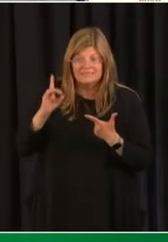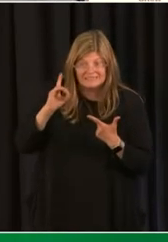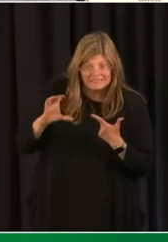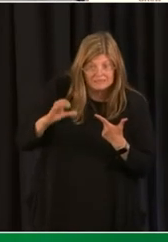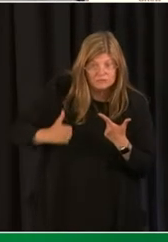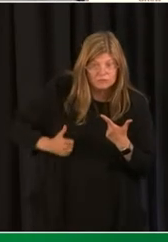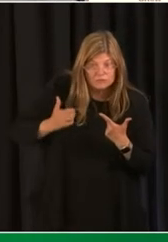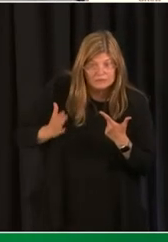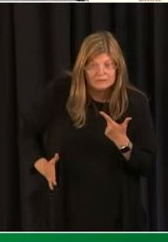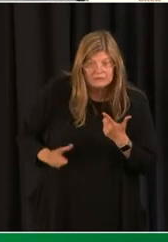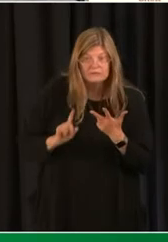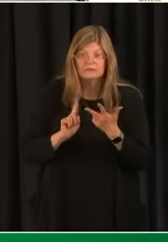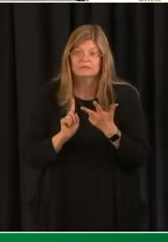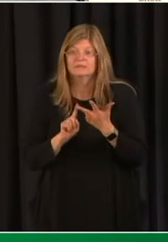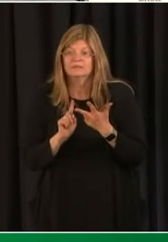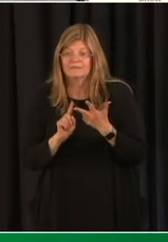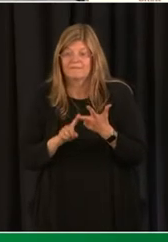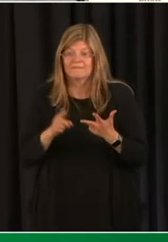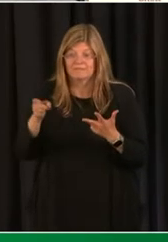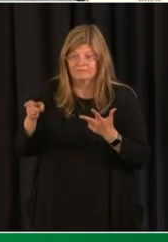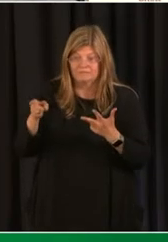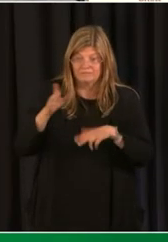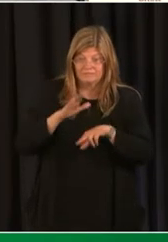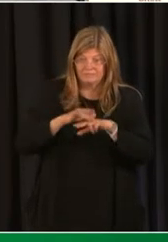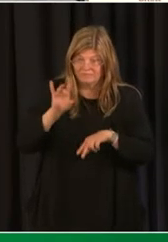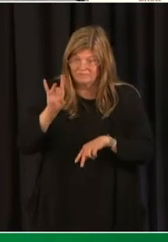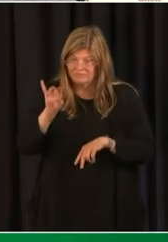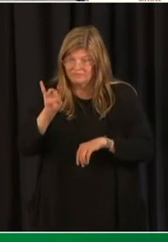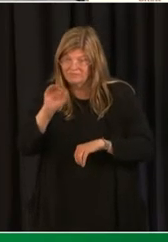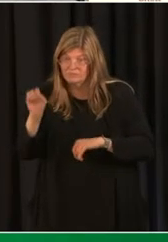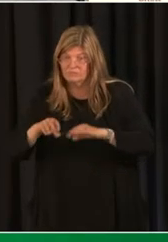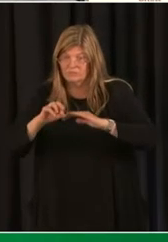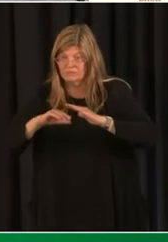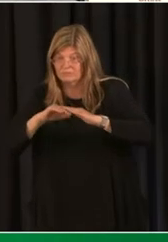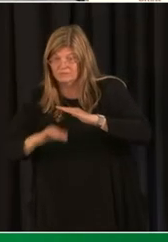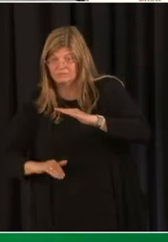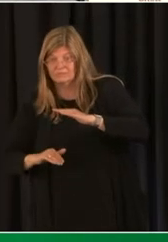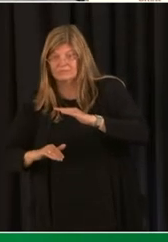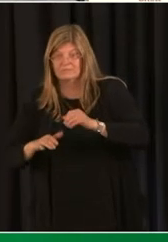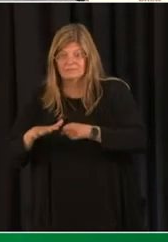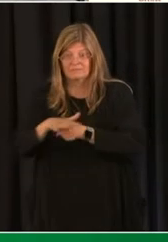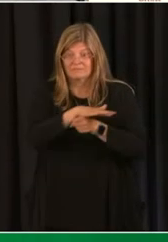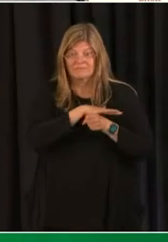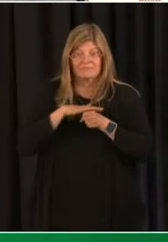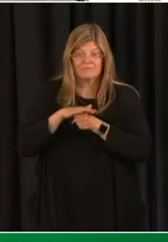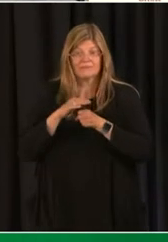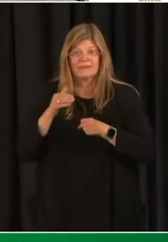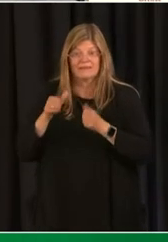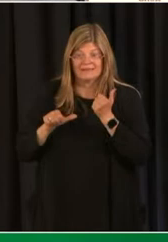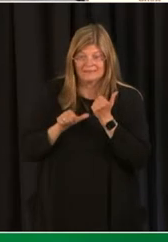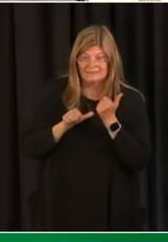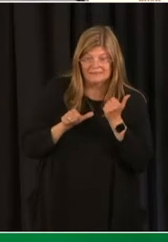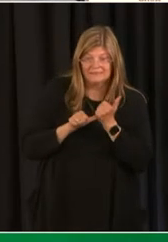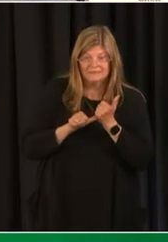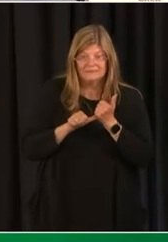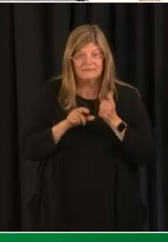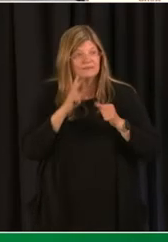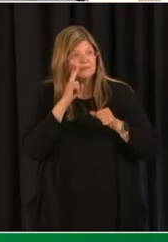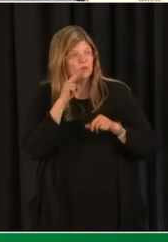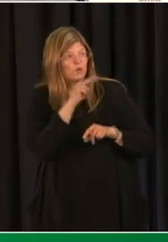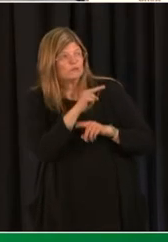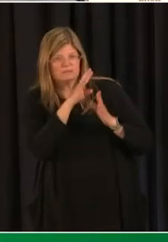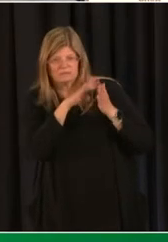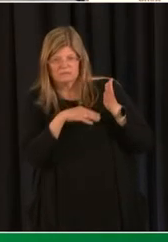resident, and if your income is at 80% or lower of the area median income. The table that's up on the slide